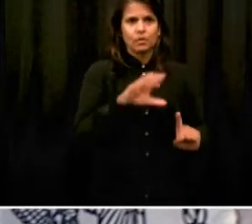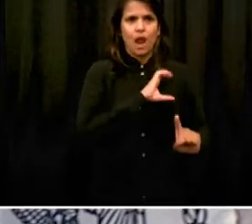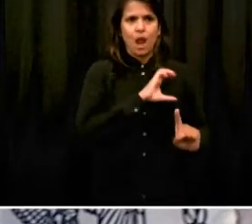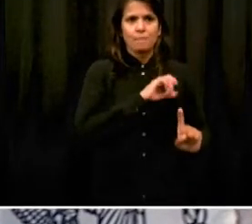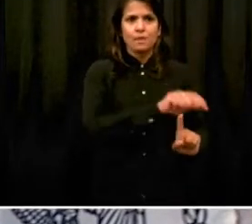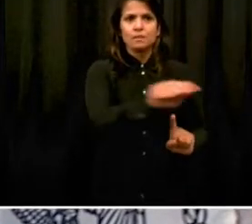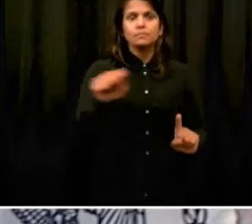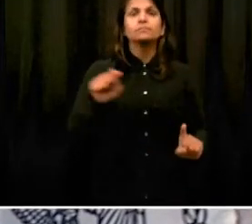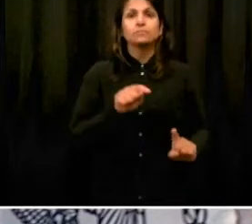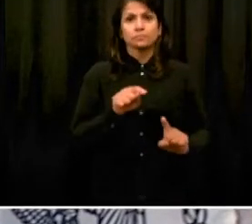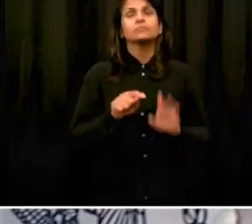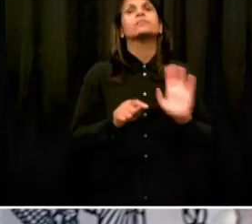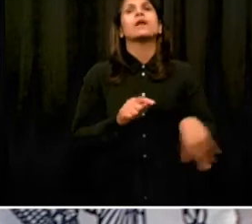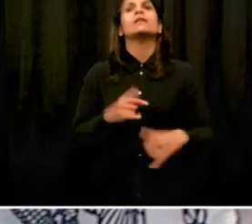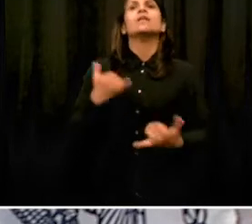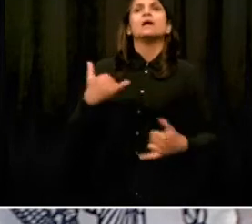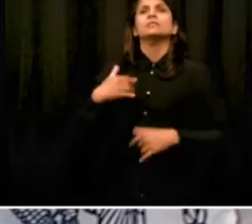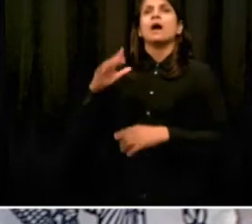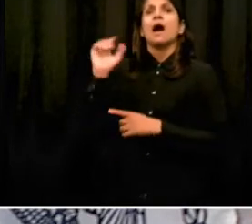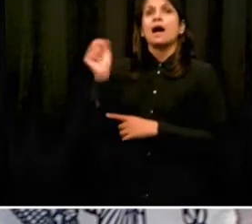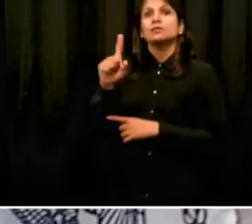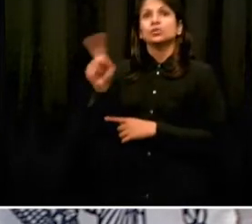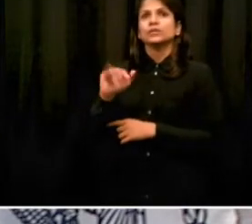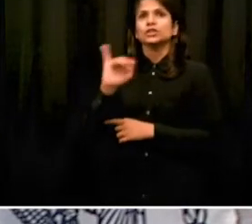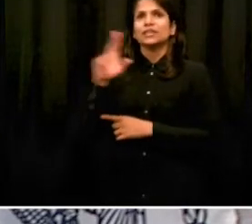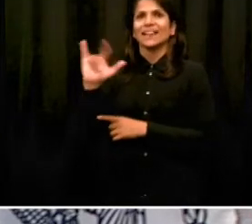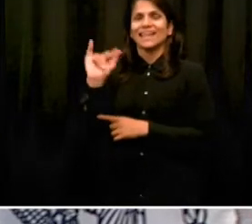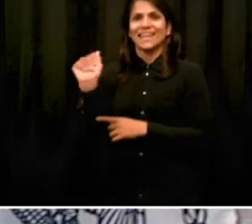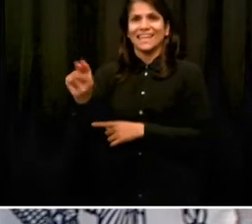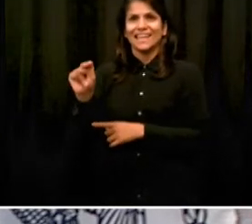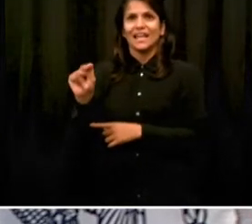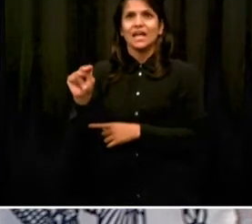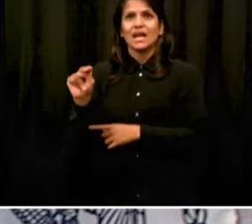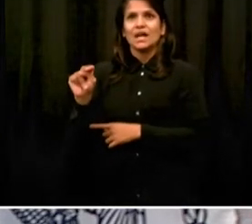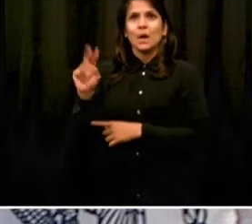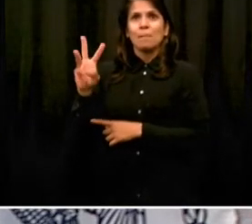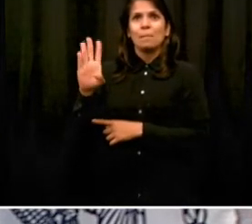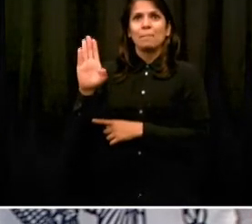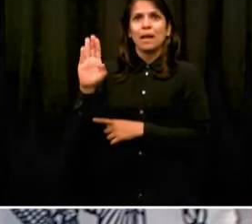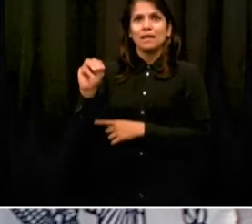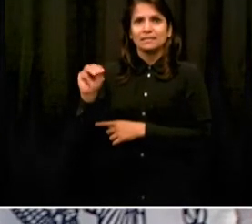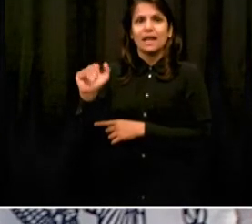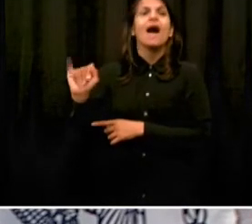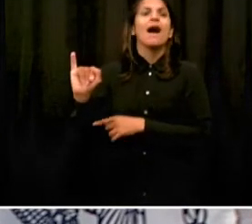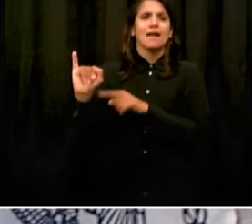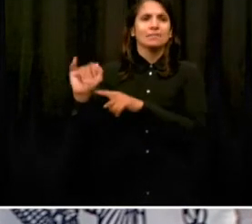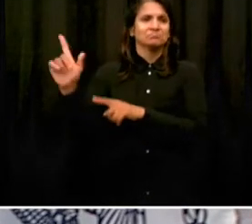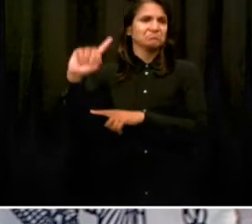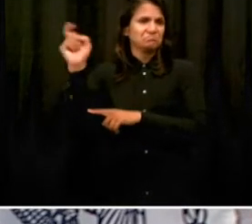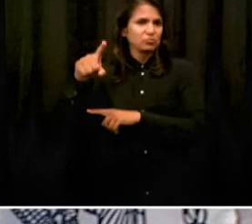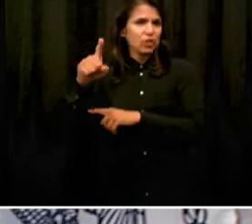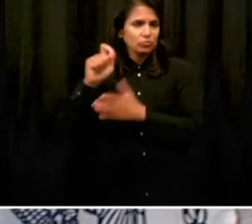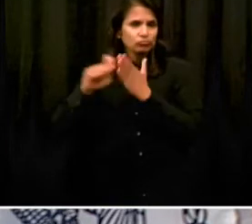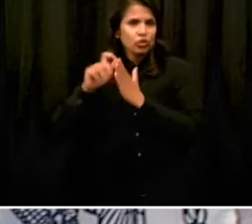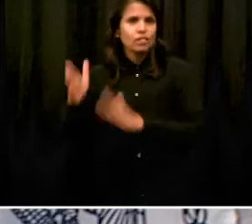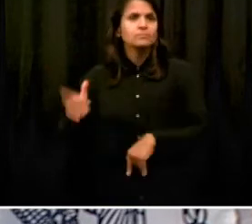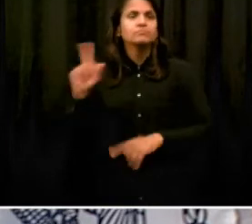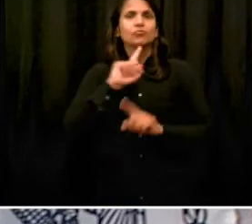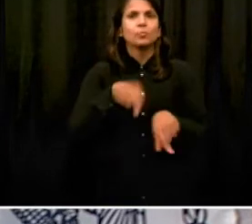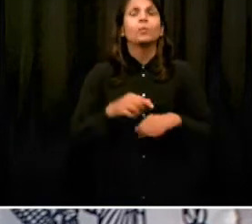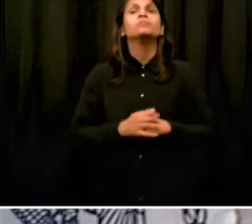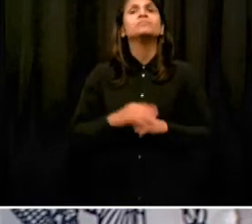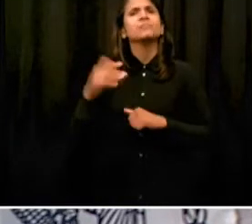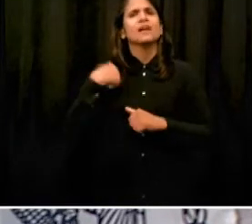been? I'm okay. Thanks. So I've got a quick question and a not so quick question. I'll start with the quick